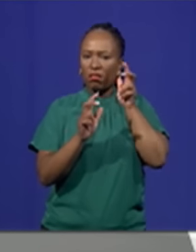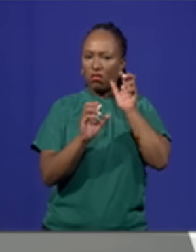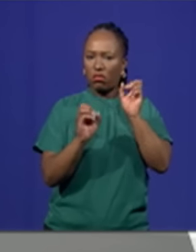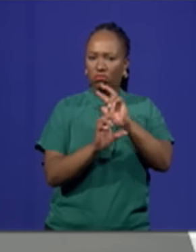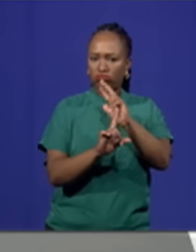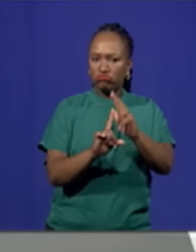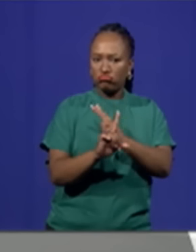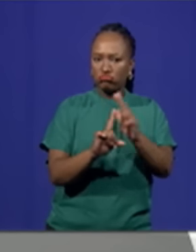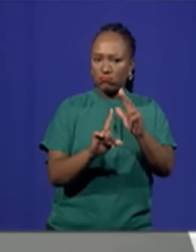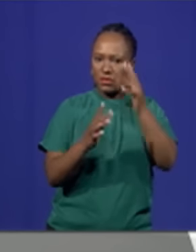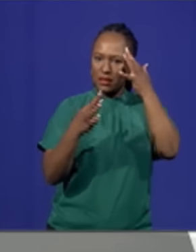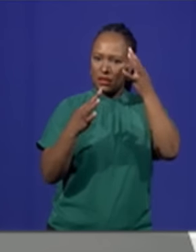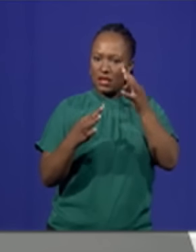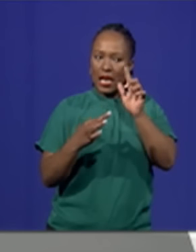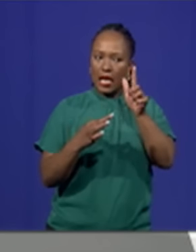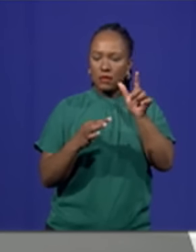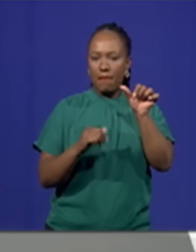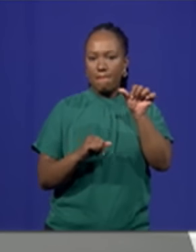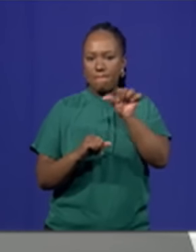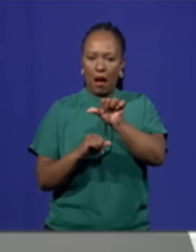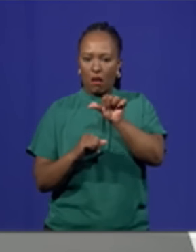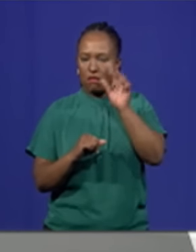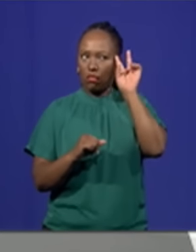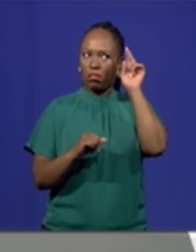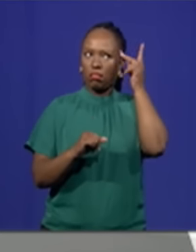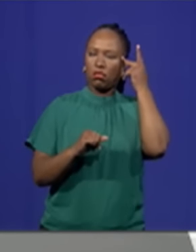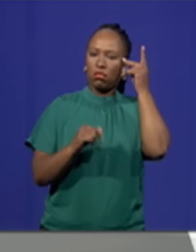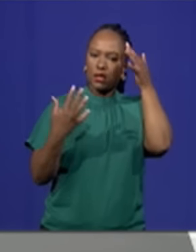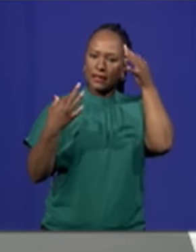tshwetso e moragonyana e neng ya busediwa morago.